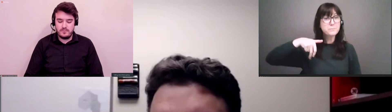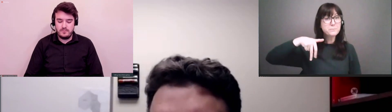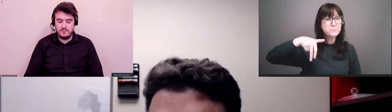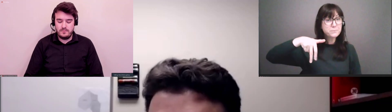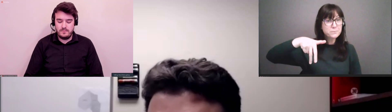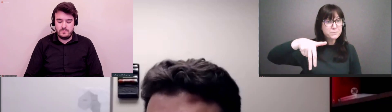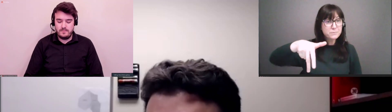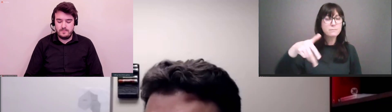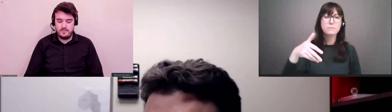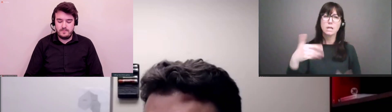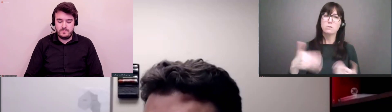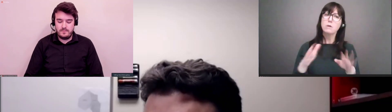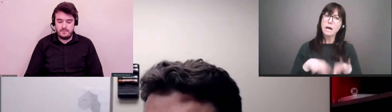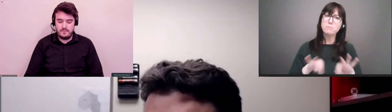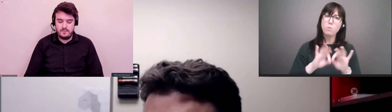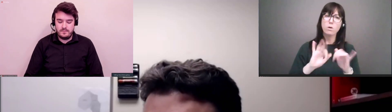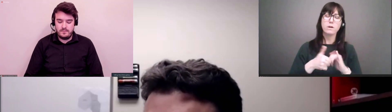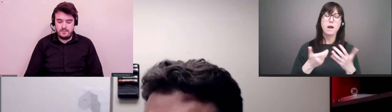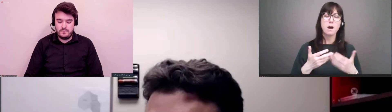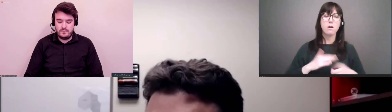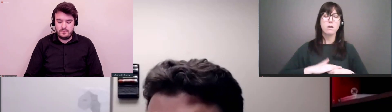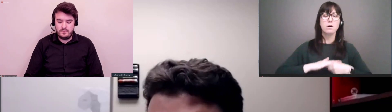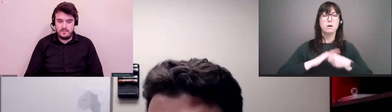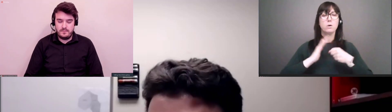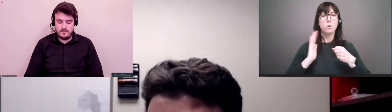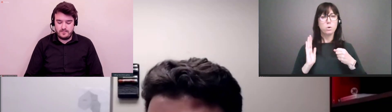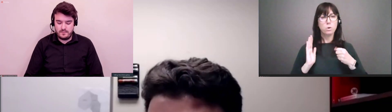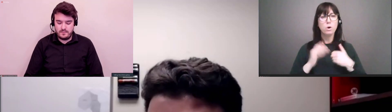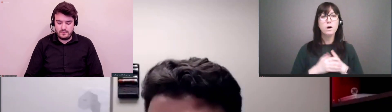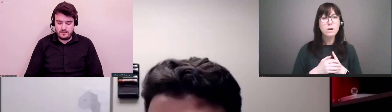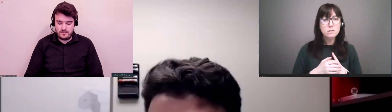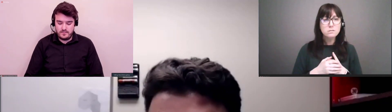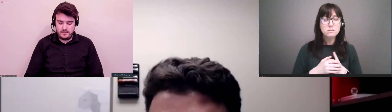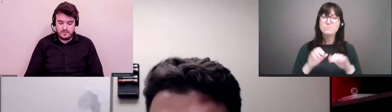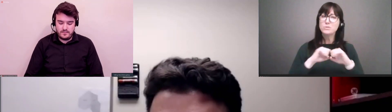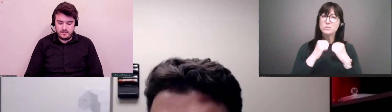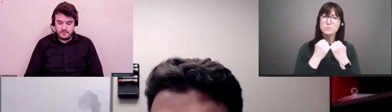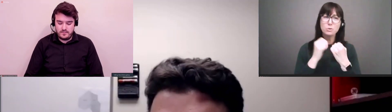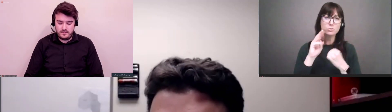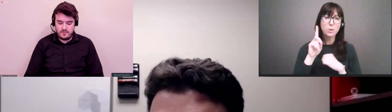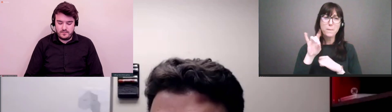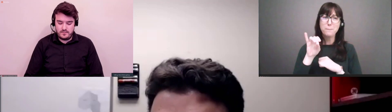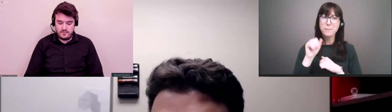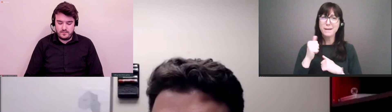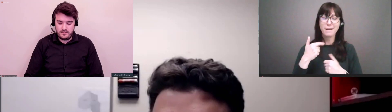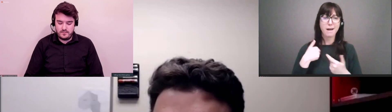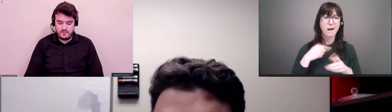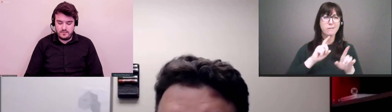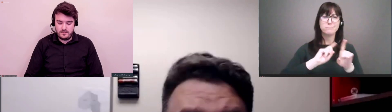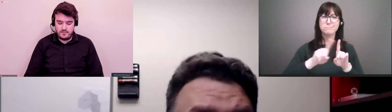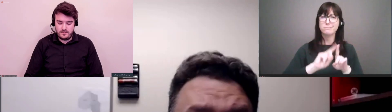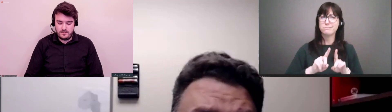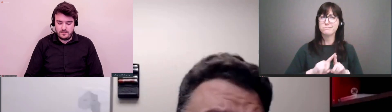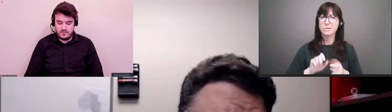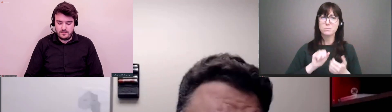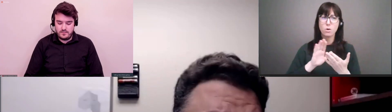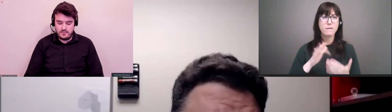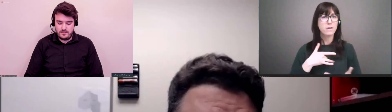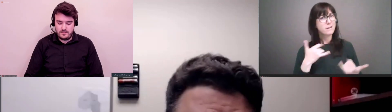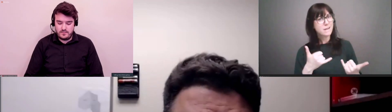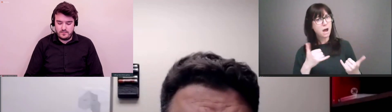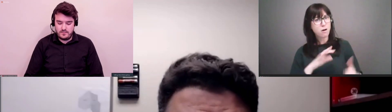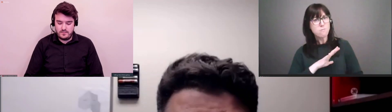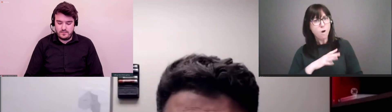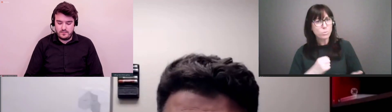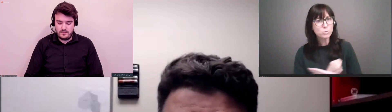important outlet. You know, there's all types of things on social media around, you know, this is an opportunity